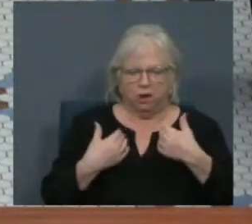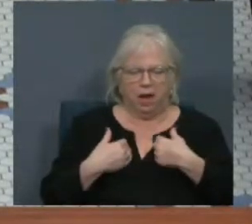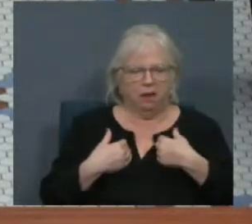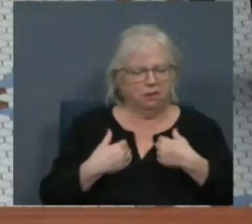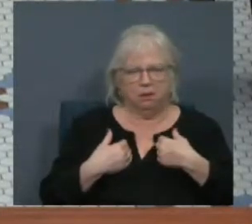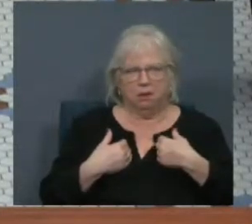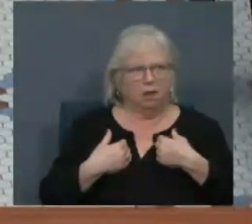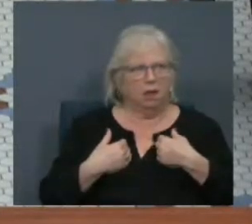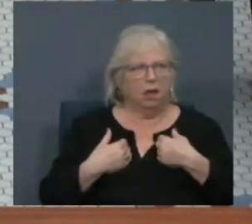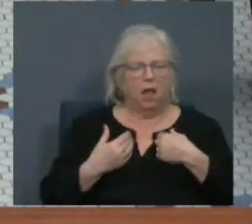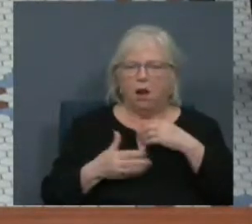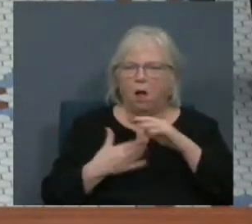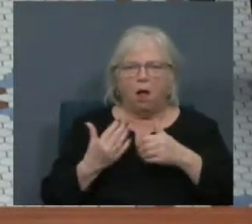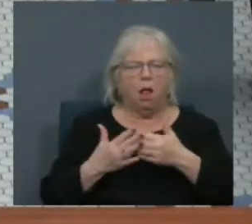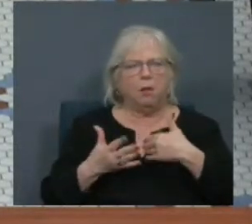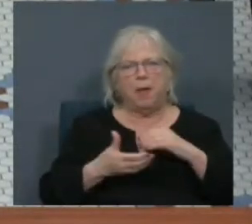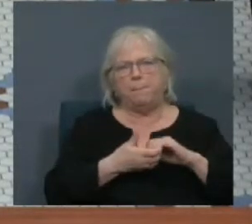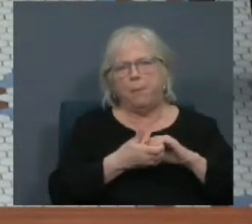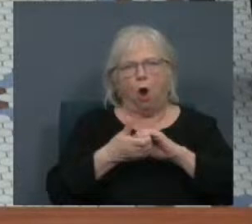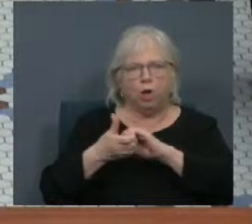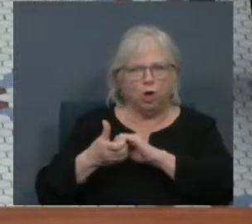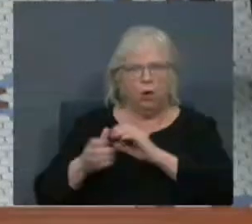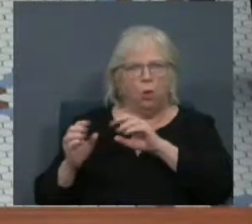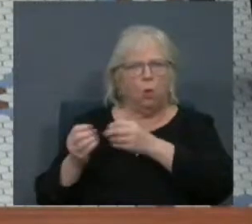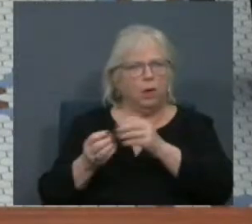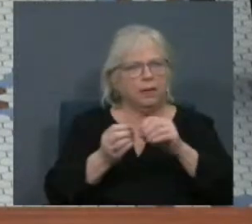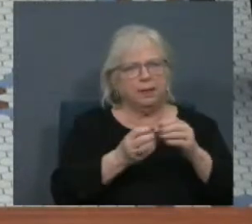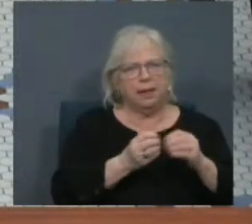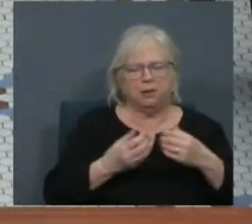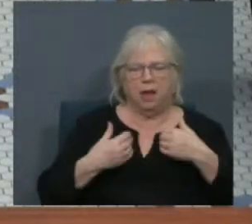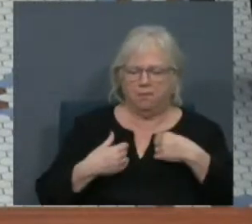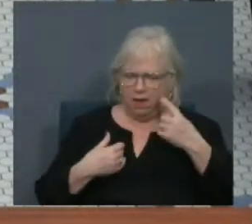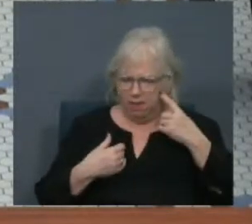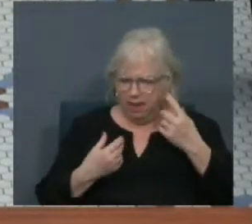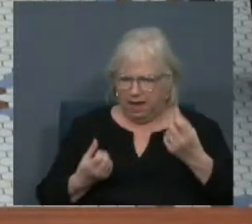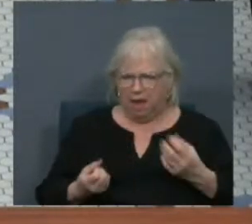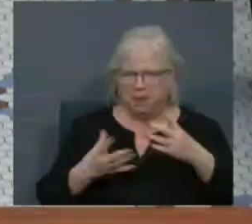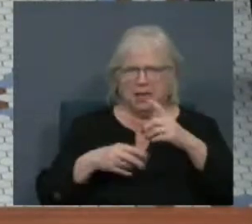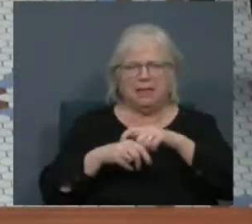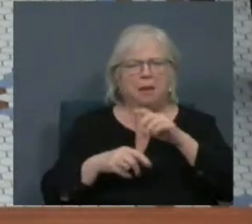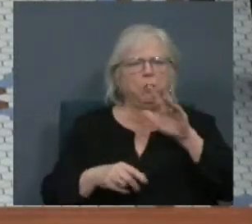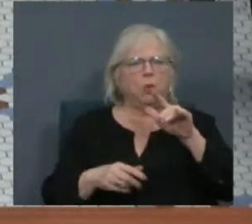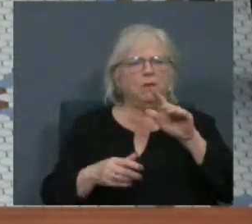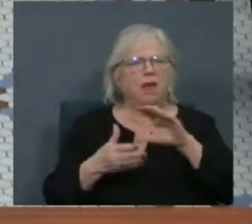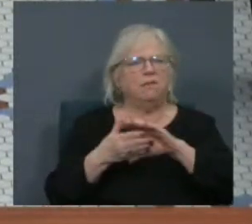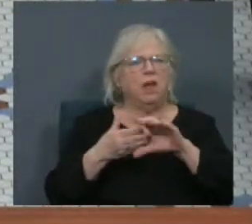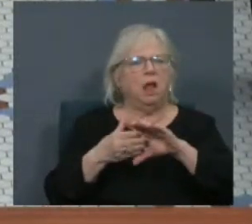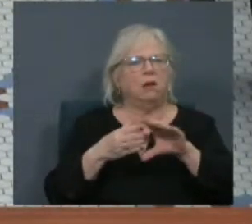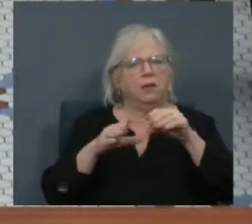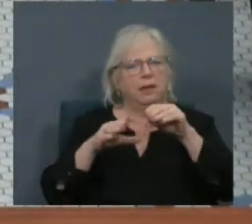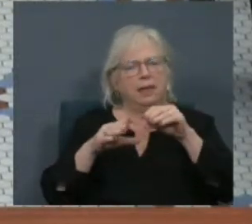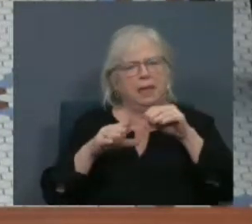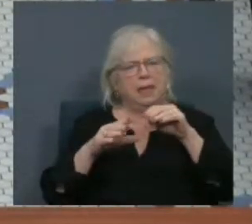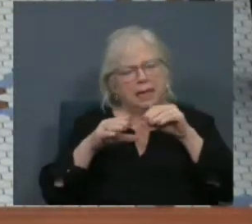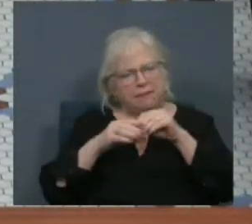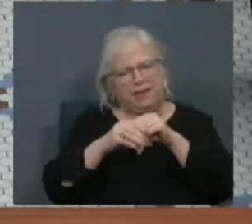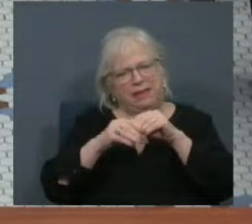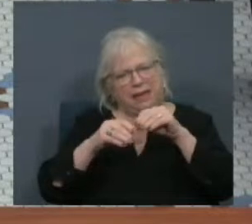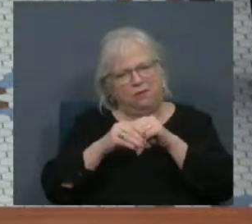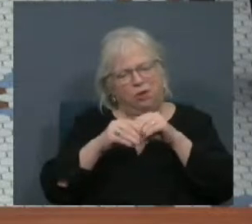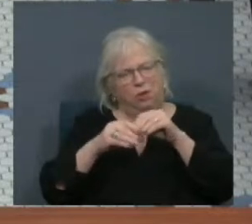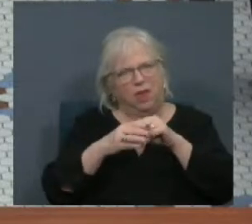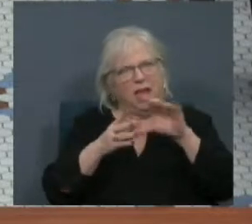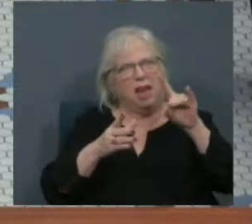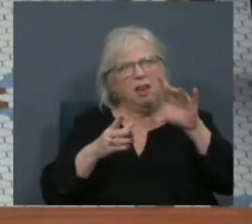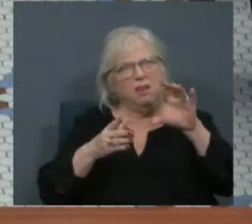my partner organizations have, I think about how many times $25 fits into that. And how many times the